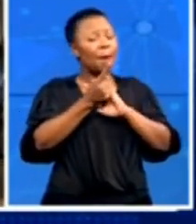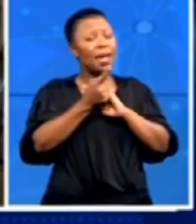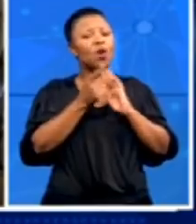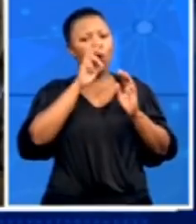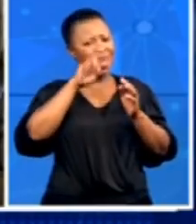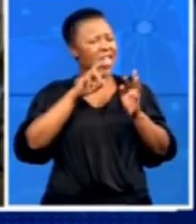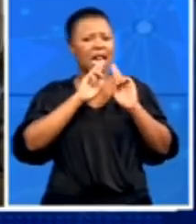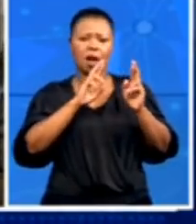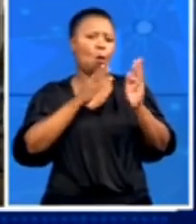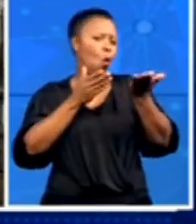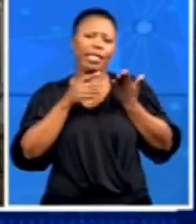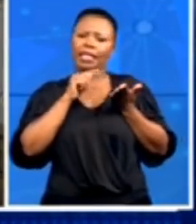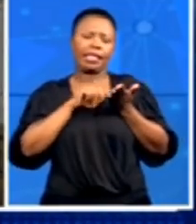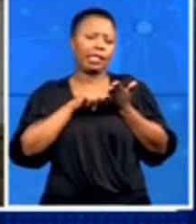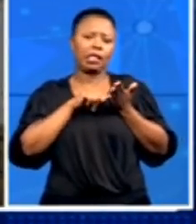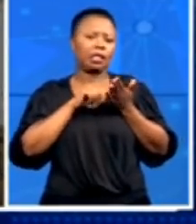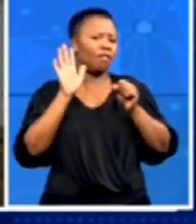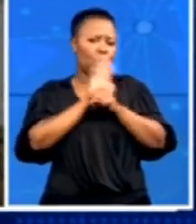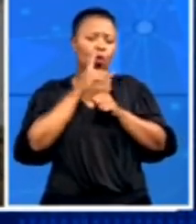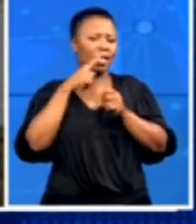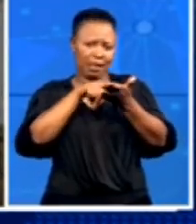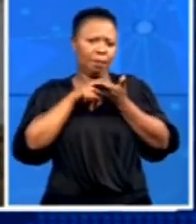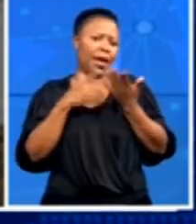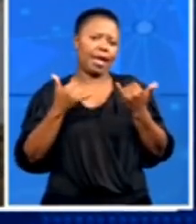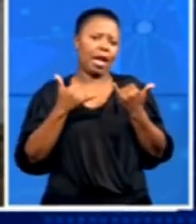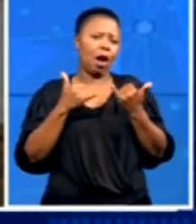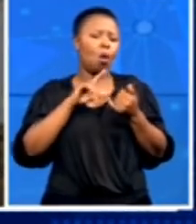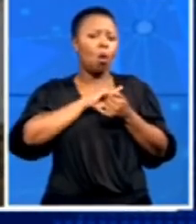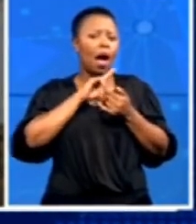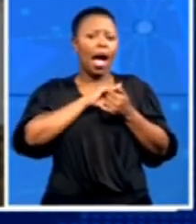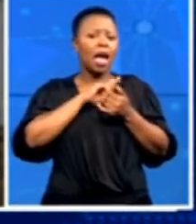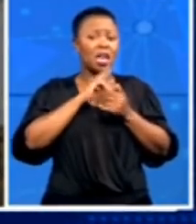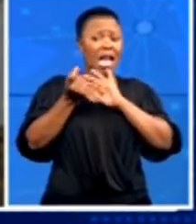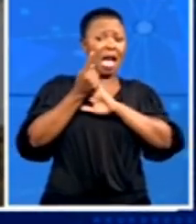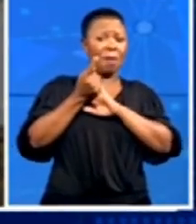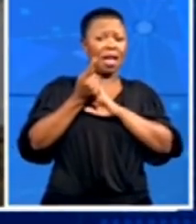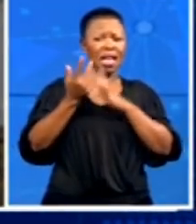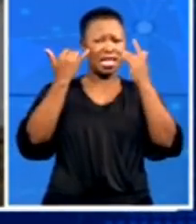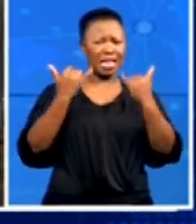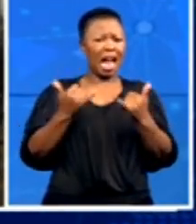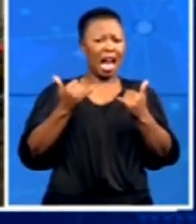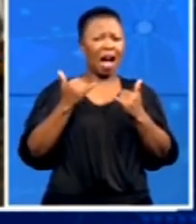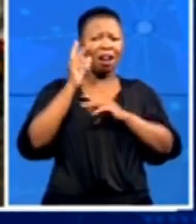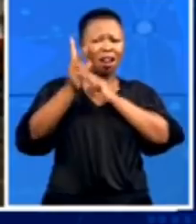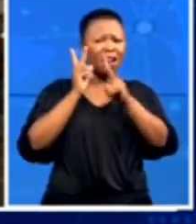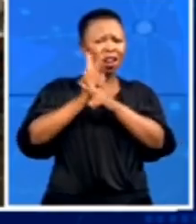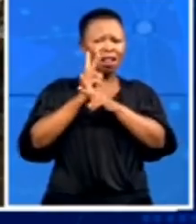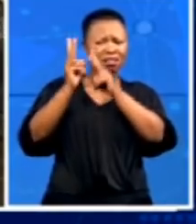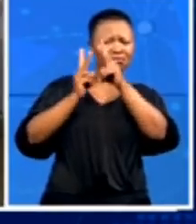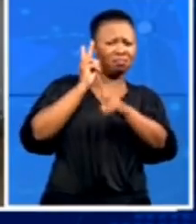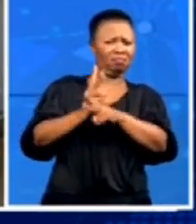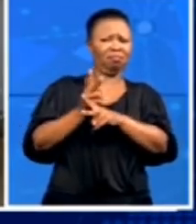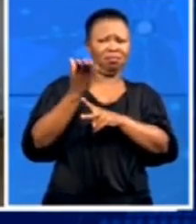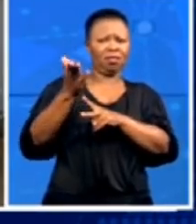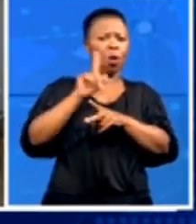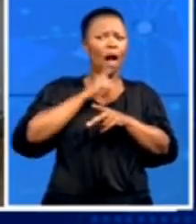is that which has happened, because this is now a repetition of something which has happened sometime in the year, and